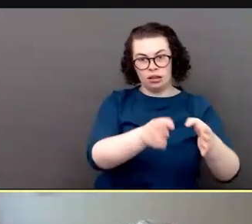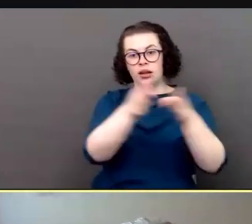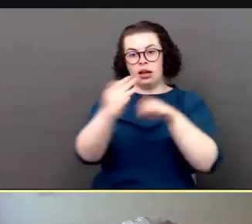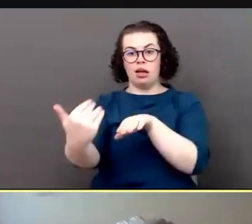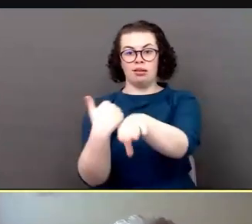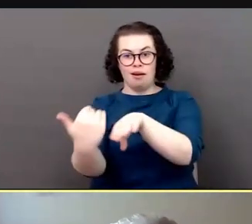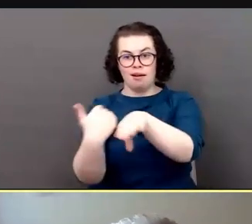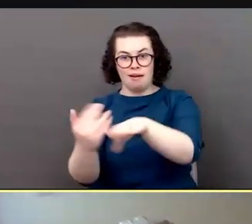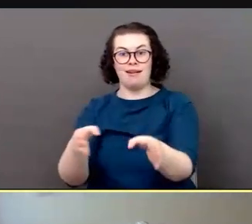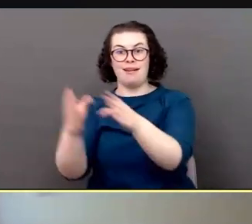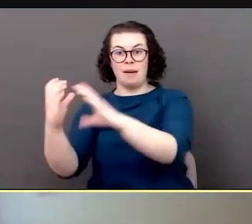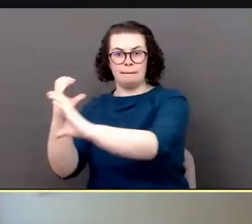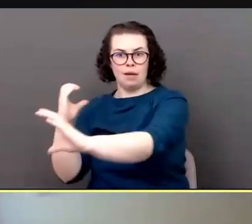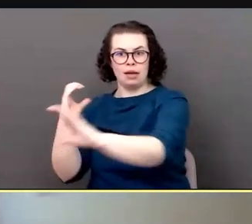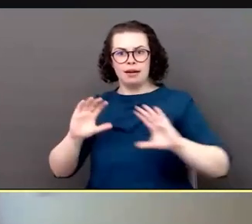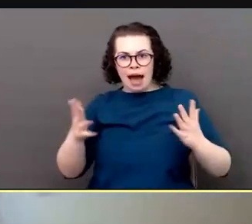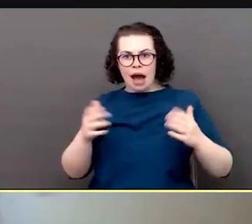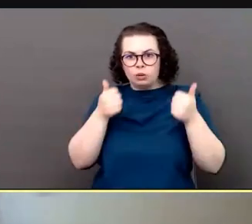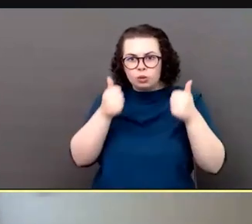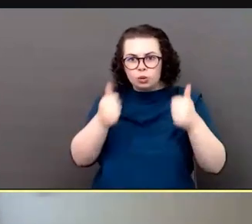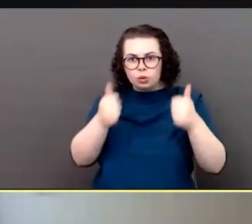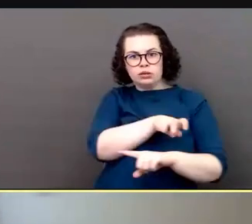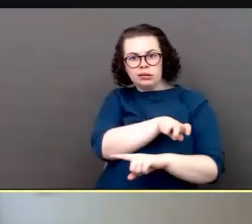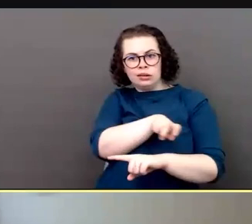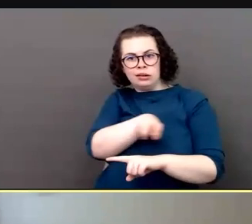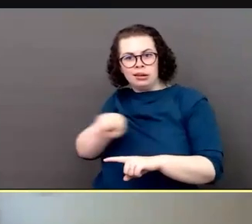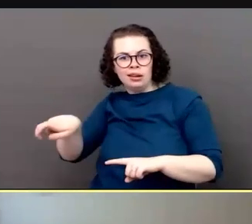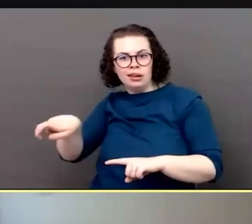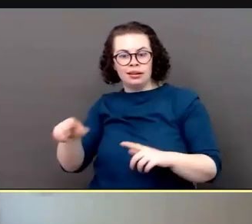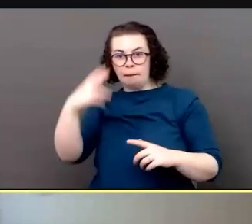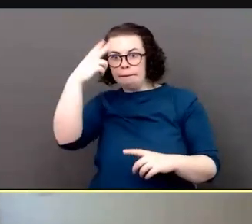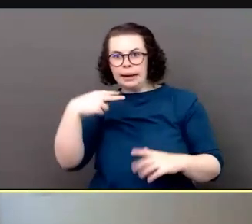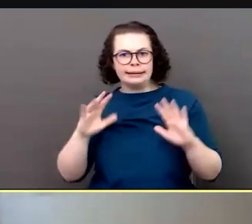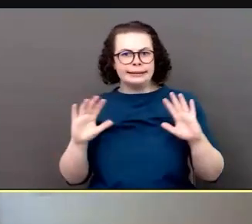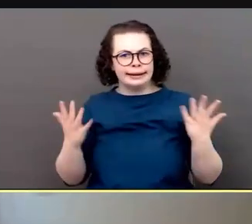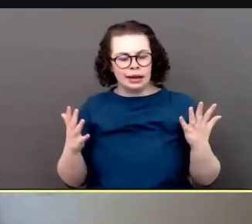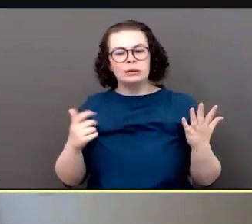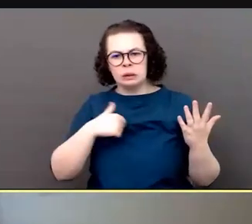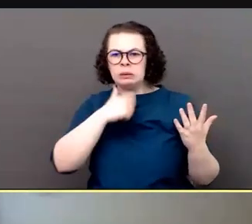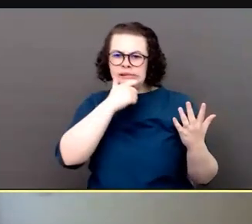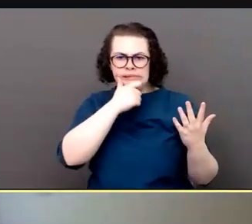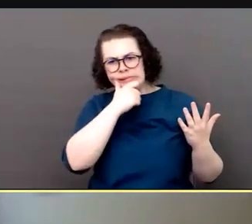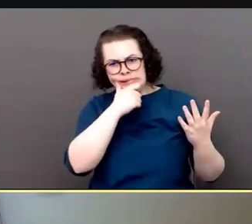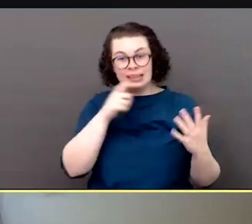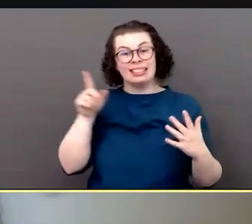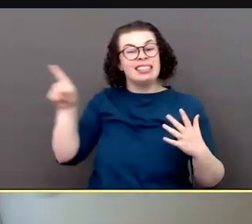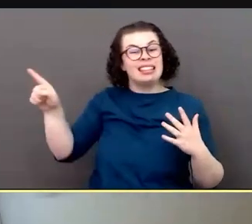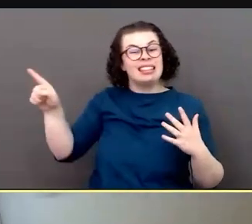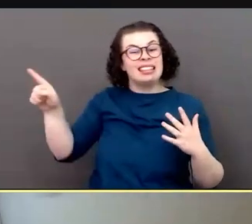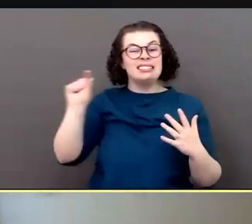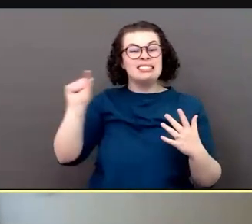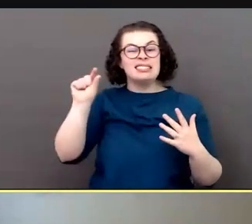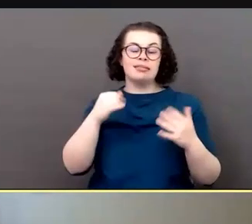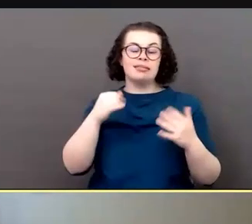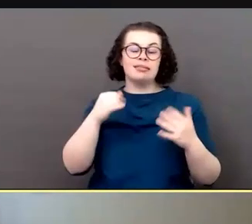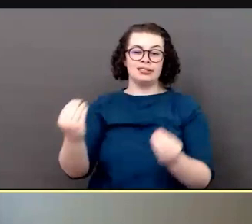partially avoid this. So this was the final slide, just showing you a range of issues